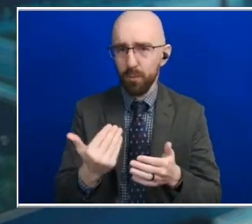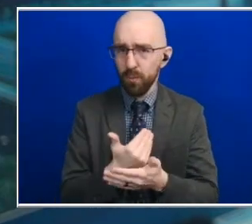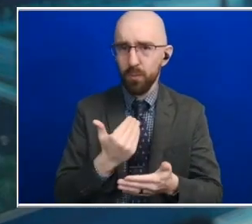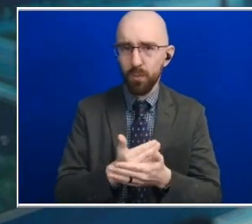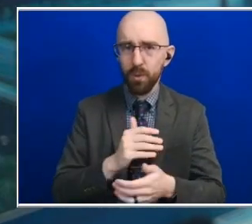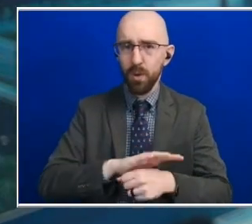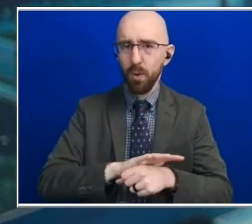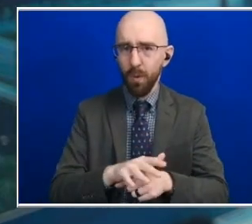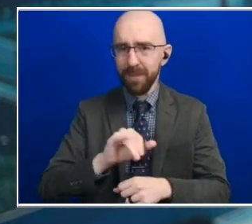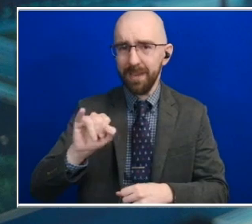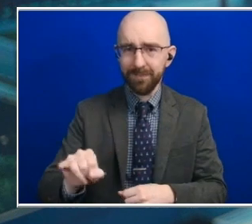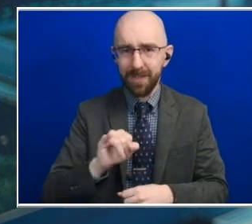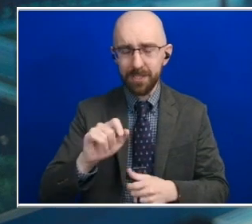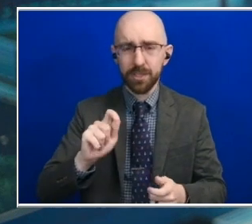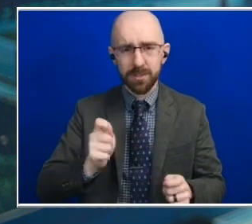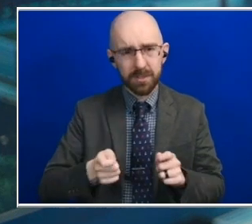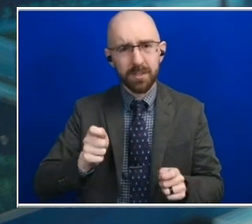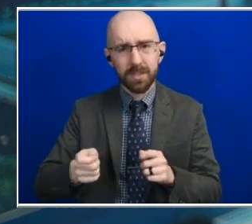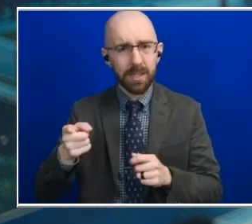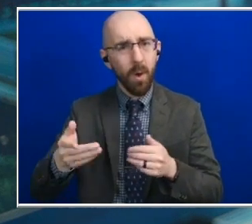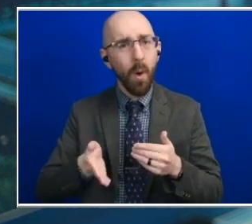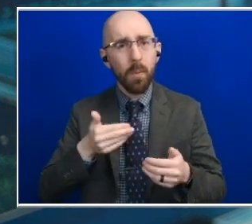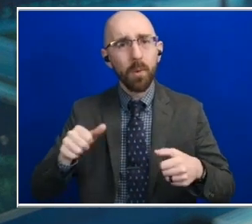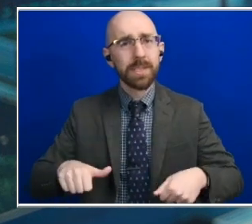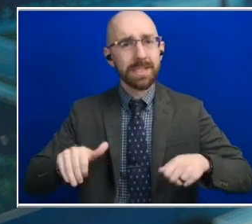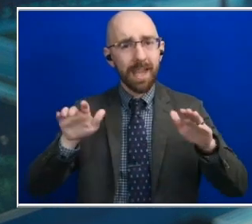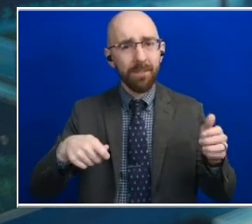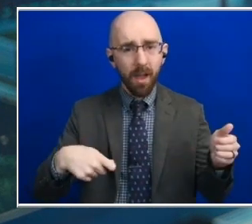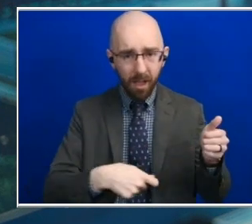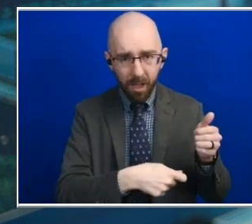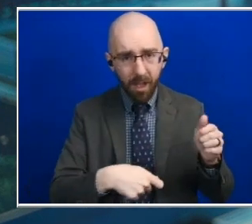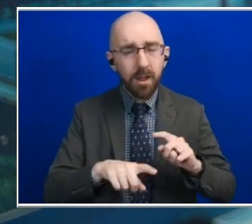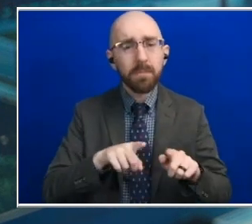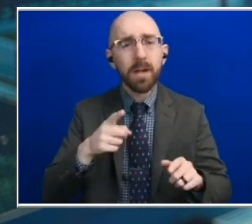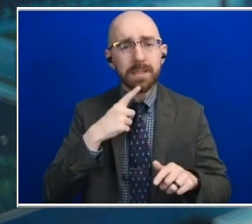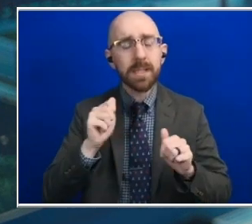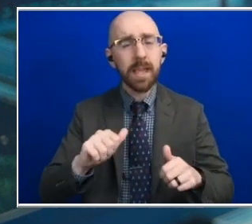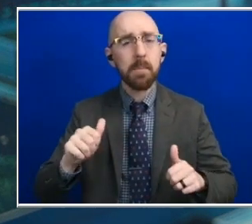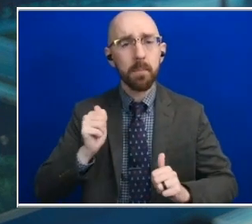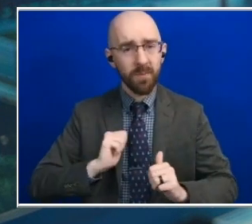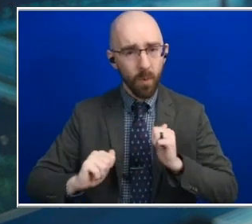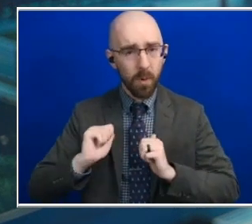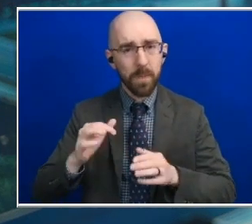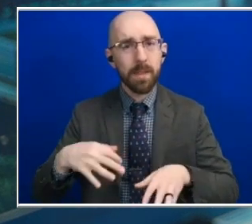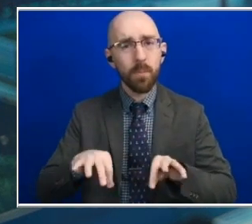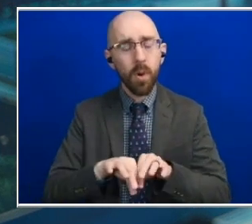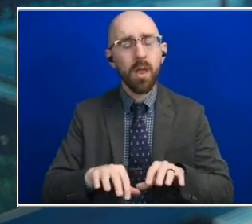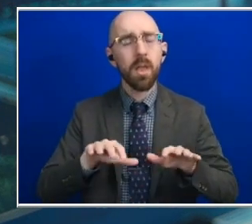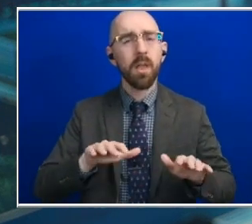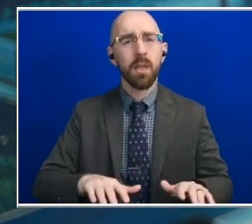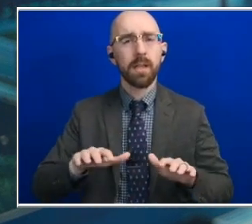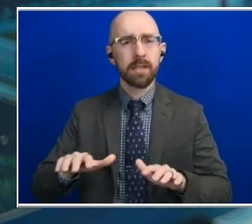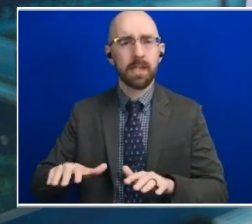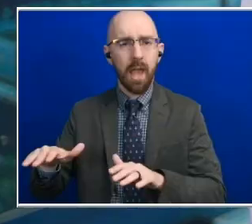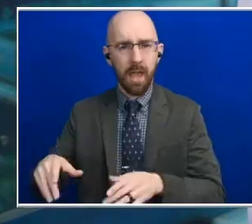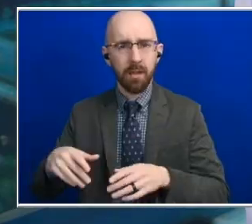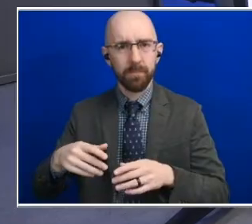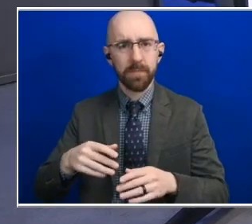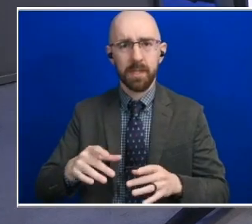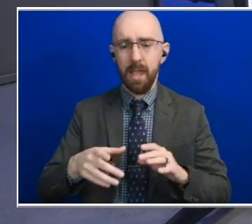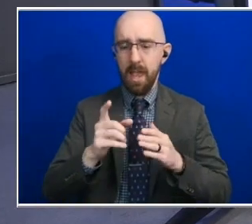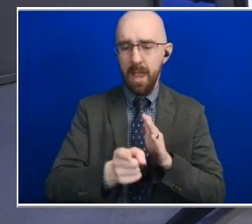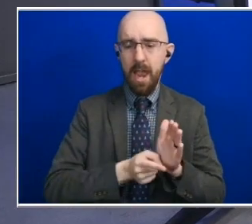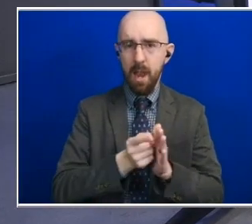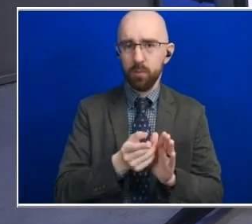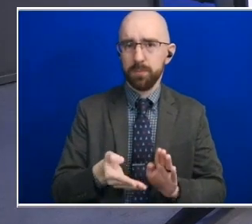He almost gave up the cello, but says he can still perform as long as he paces himself in the hours leading up to the show. Jill, thank you